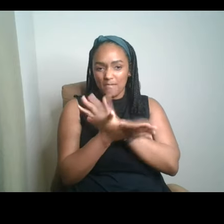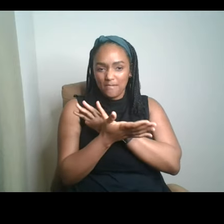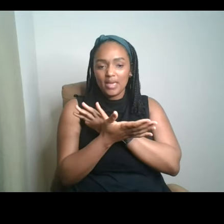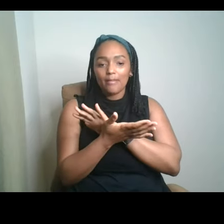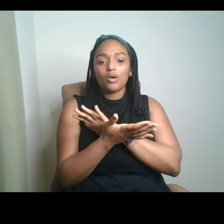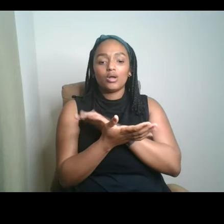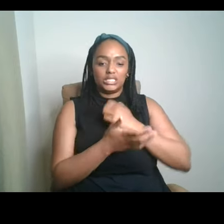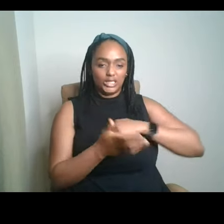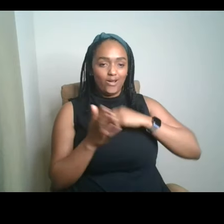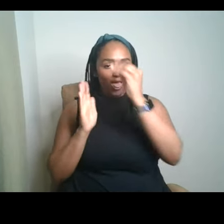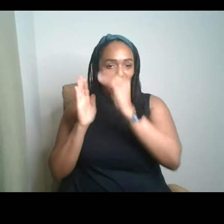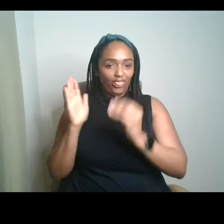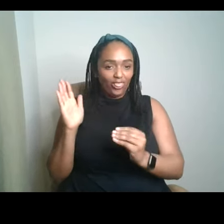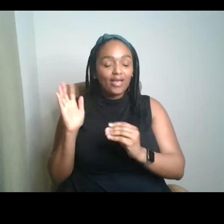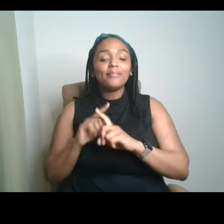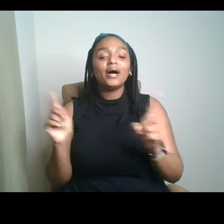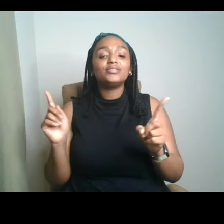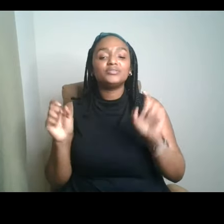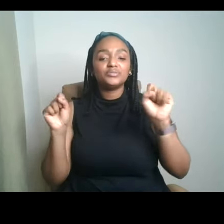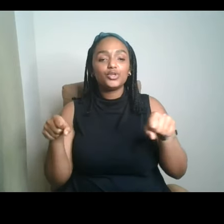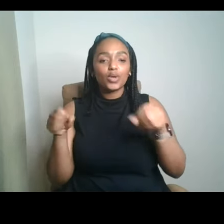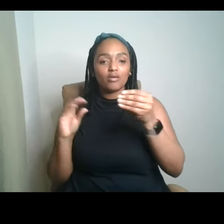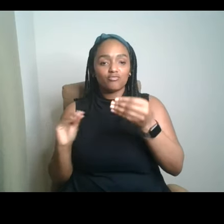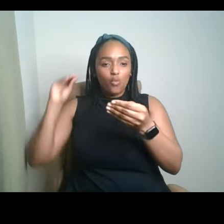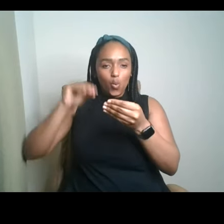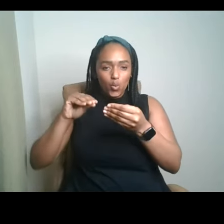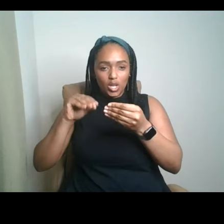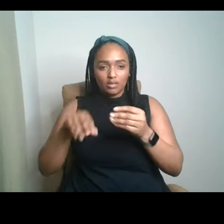one. And you can fold it